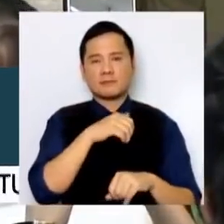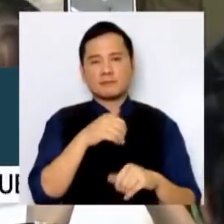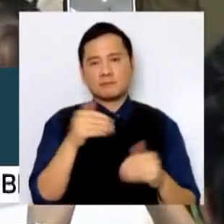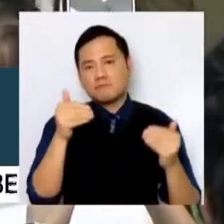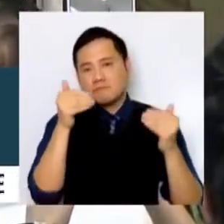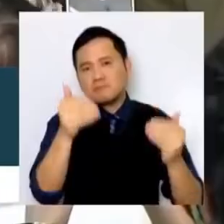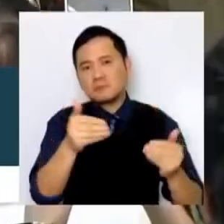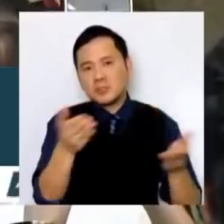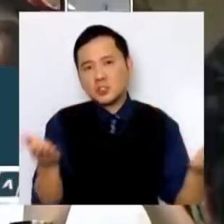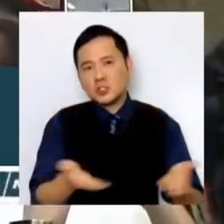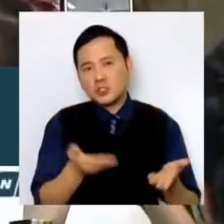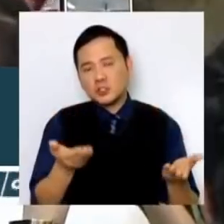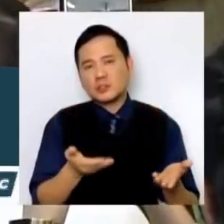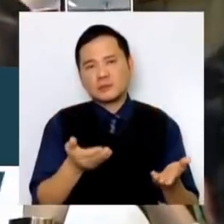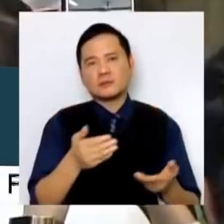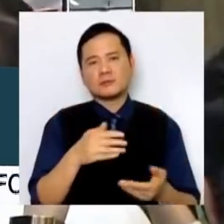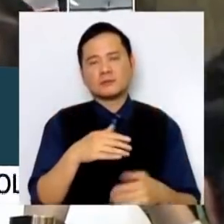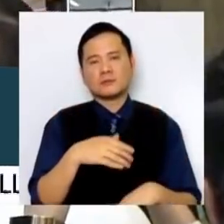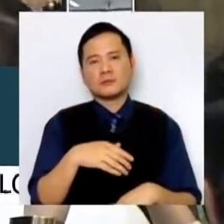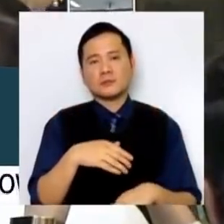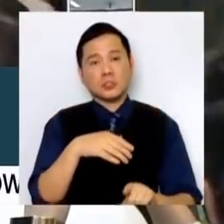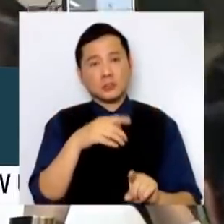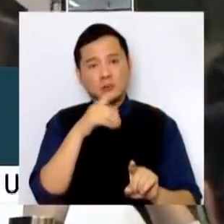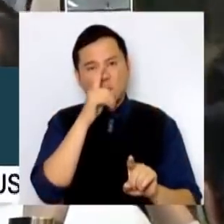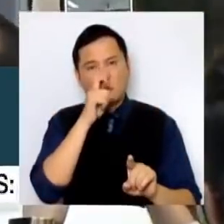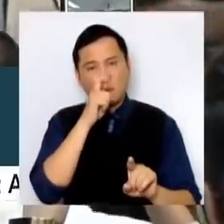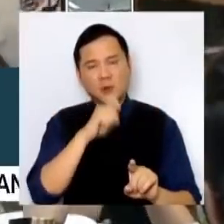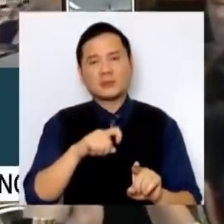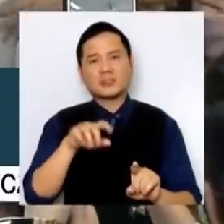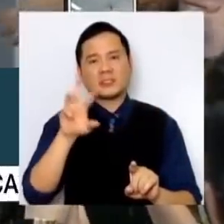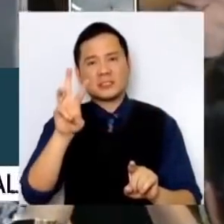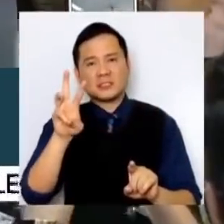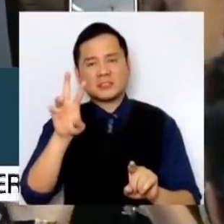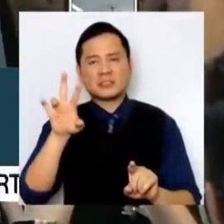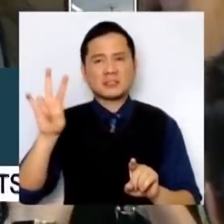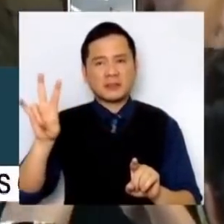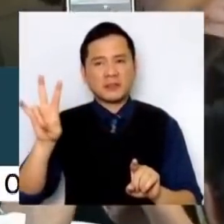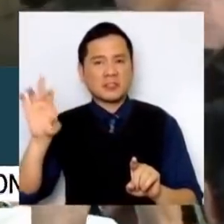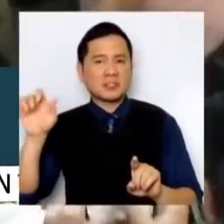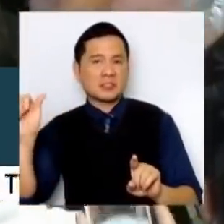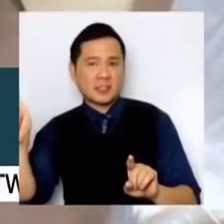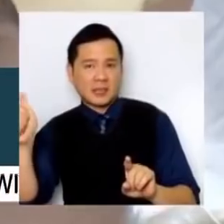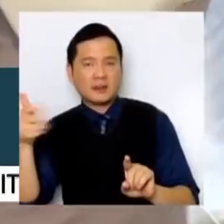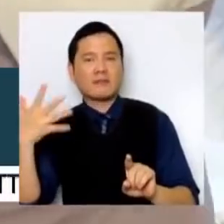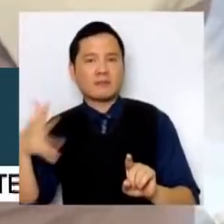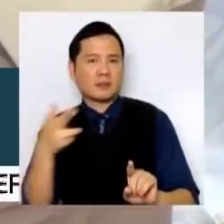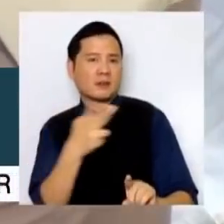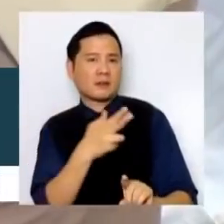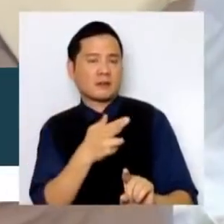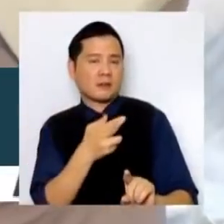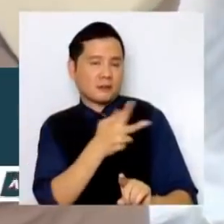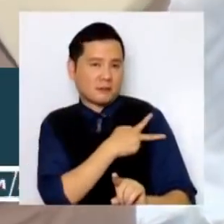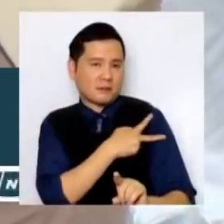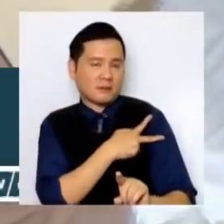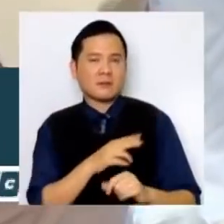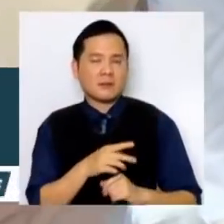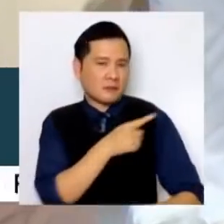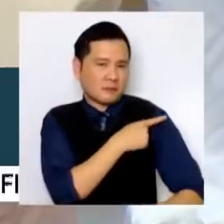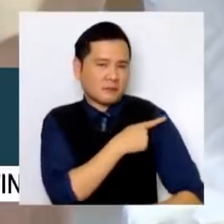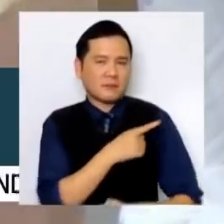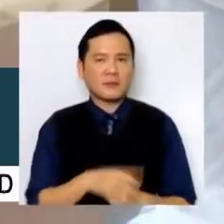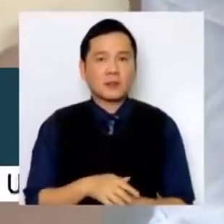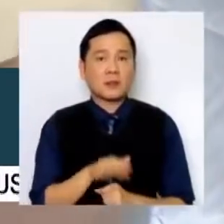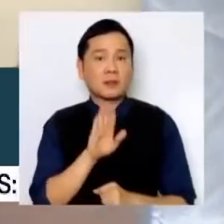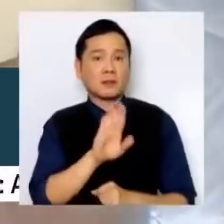3 children aged 6, 7, and 10 were vaccinated. One of them is actually Galvez's own niece, Chloe Cabanting, who expressed